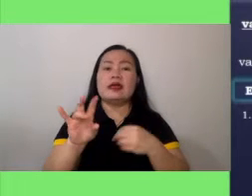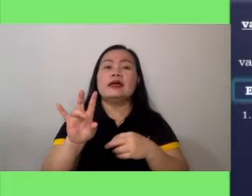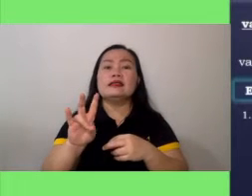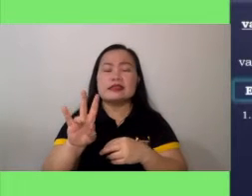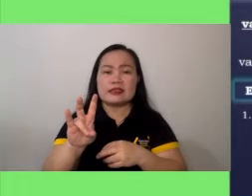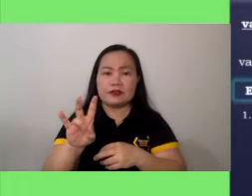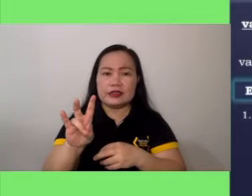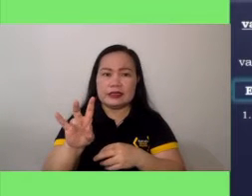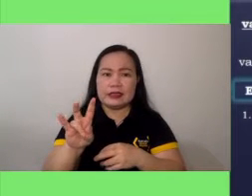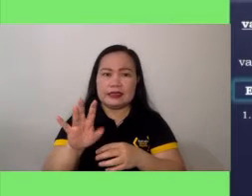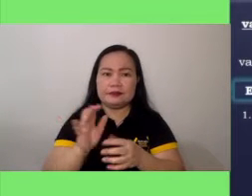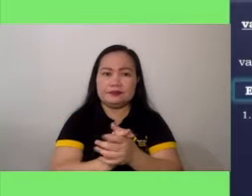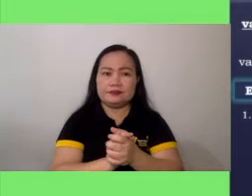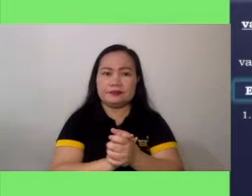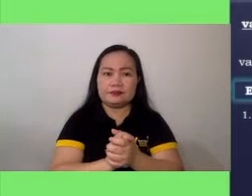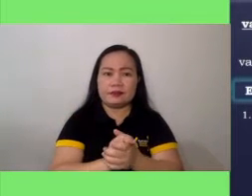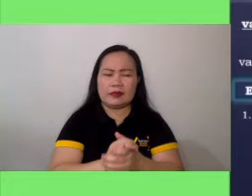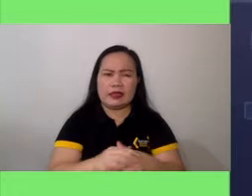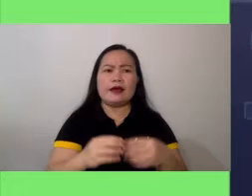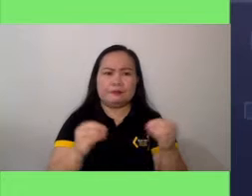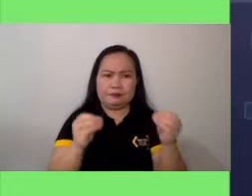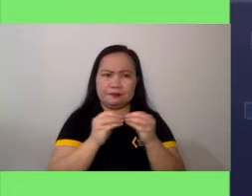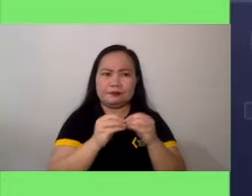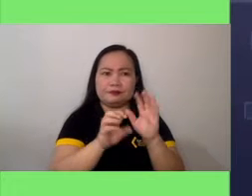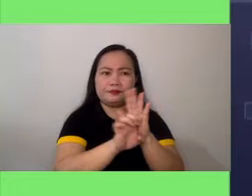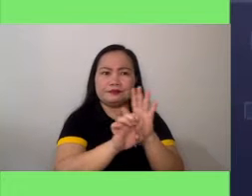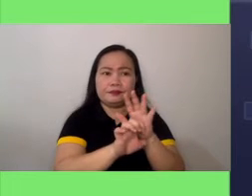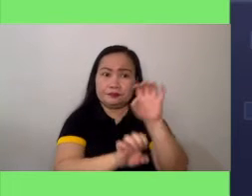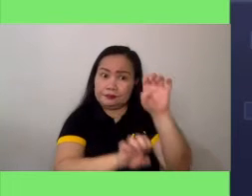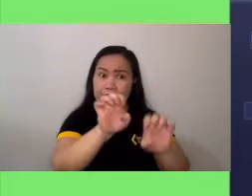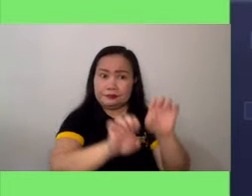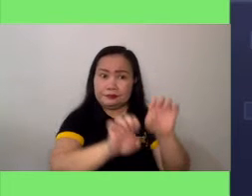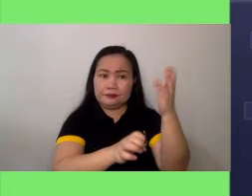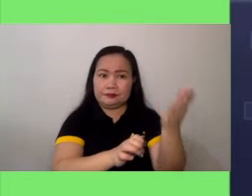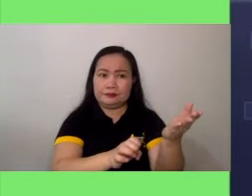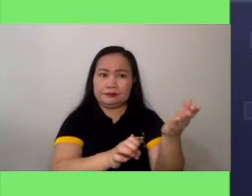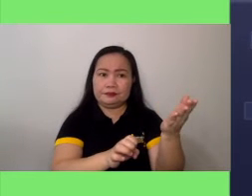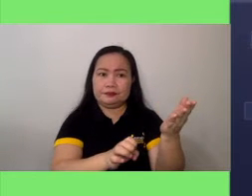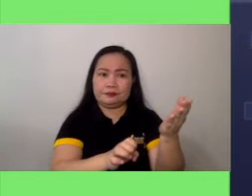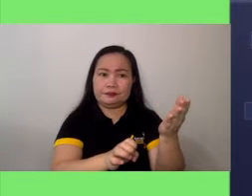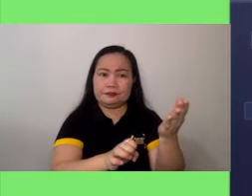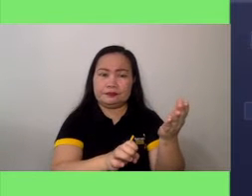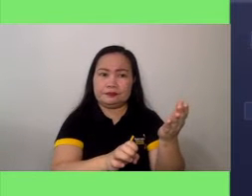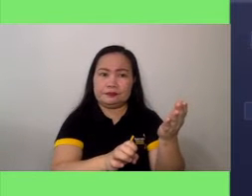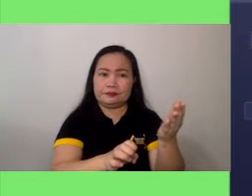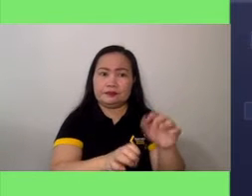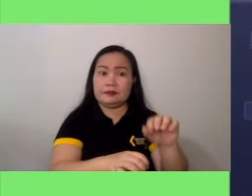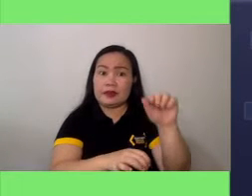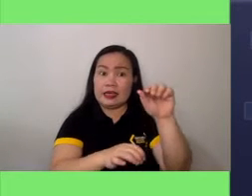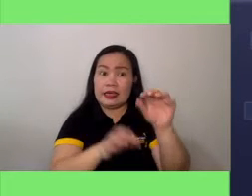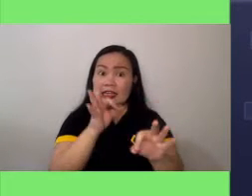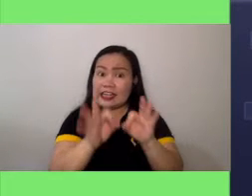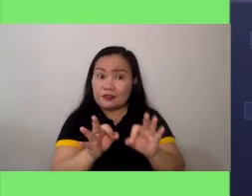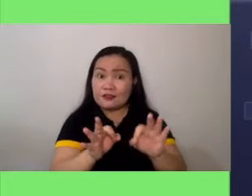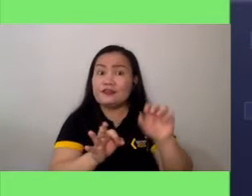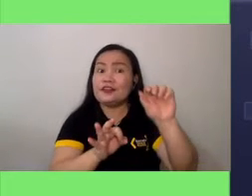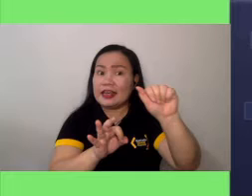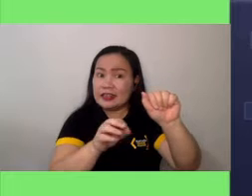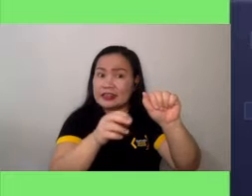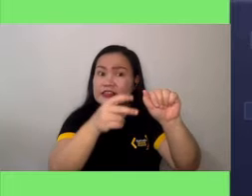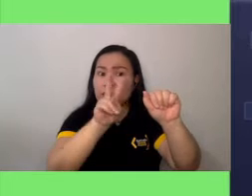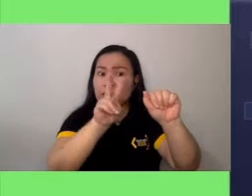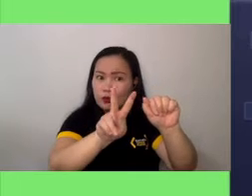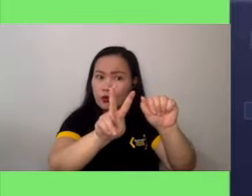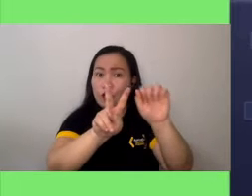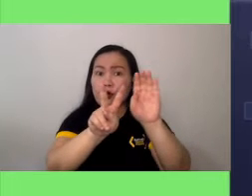is positive 17. Okay? Let's have more. So, I have here, evaluate the following. If A is